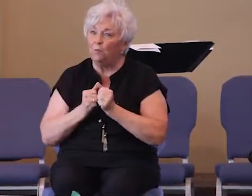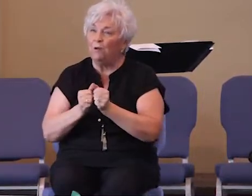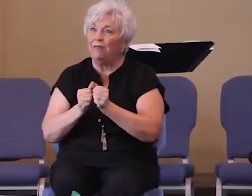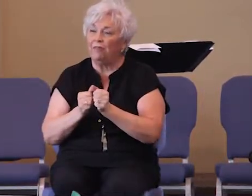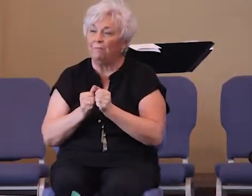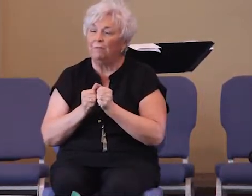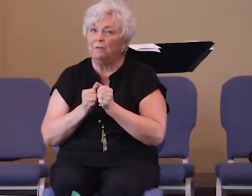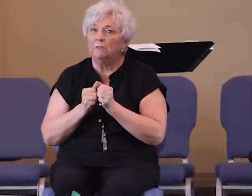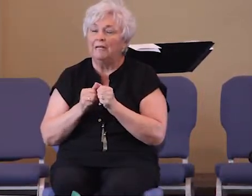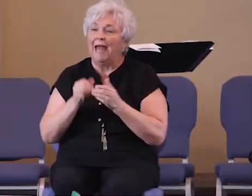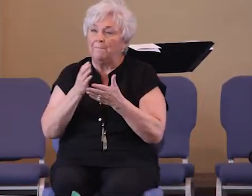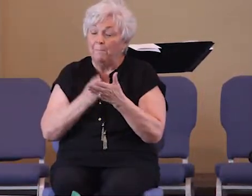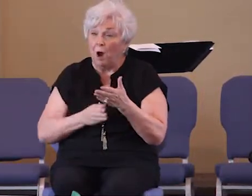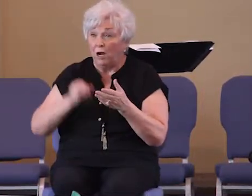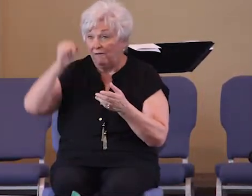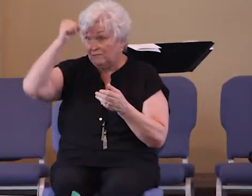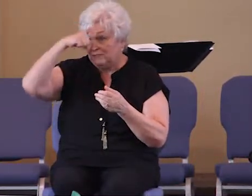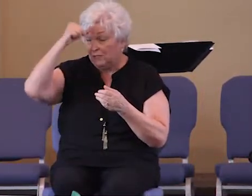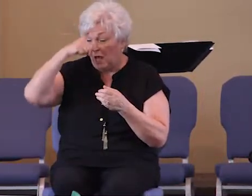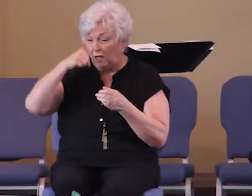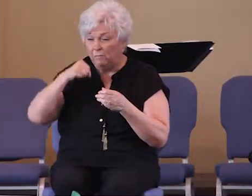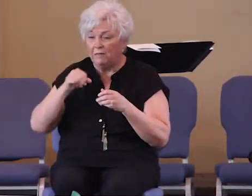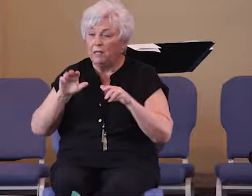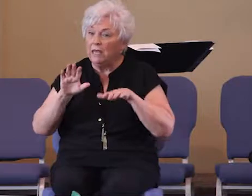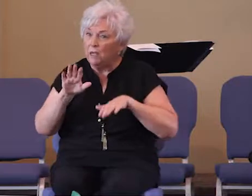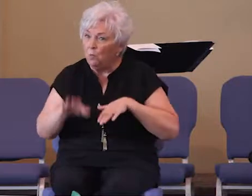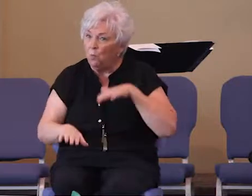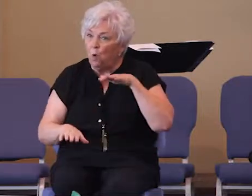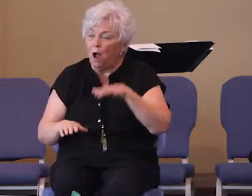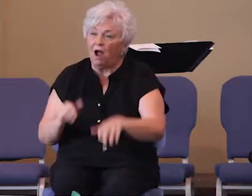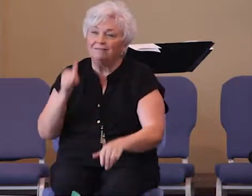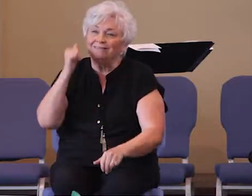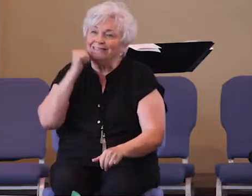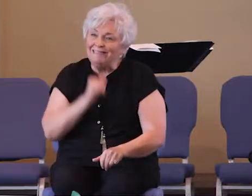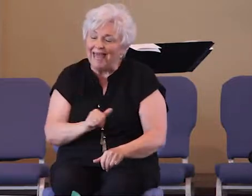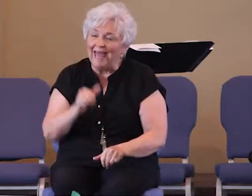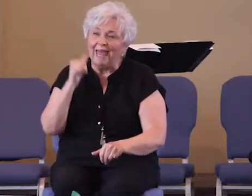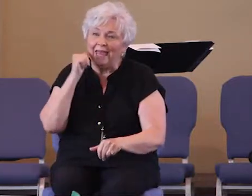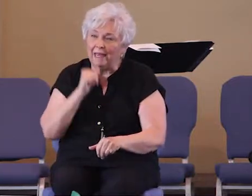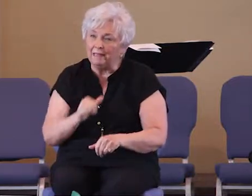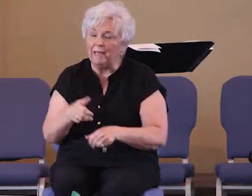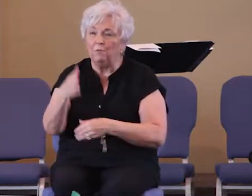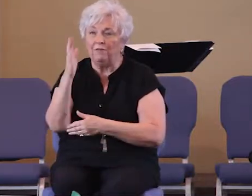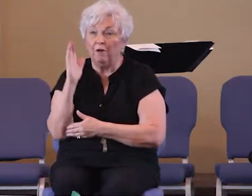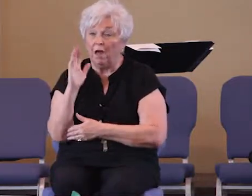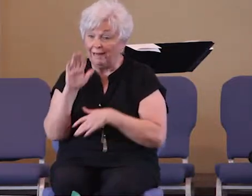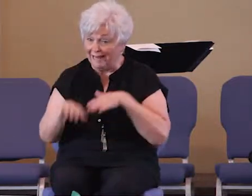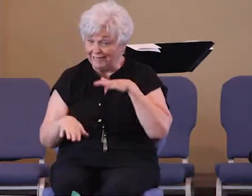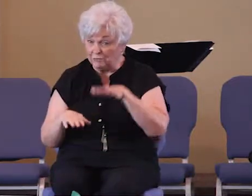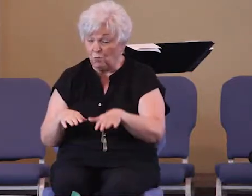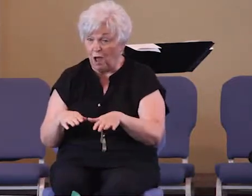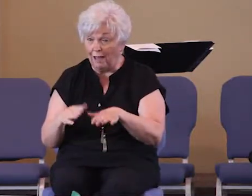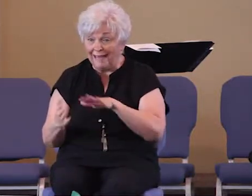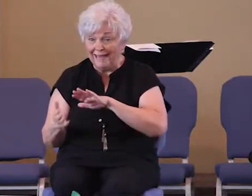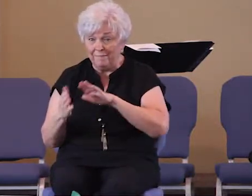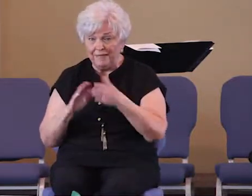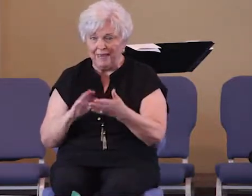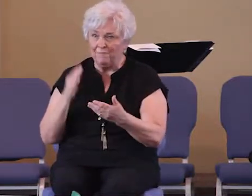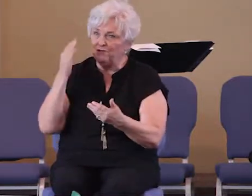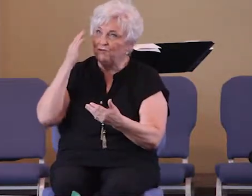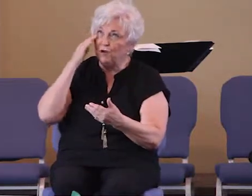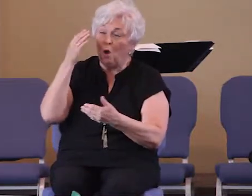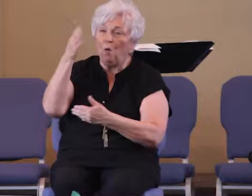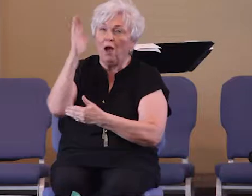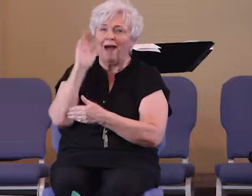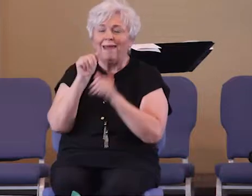Solomon lived was he walked daily with God, and in his walk he came to know God, and he was blessed